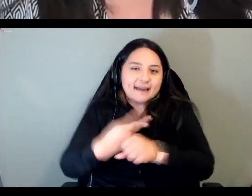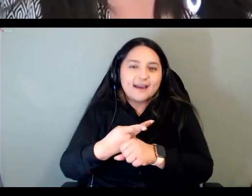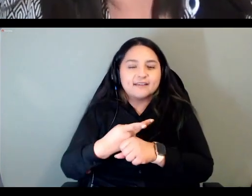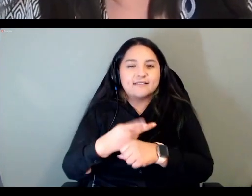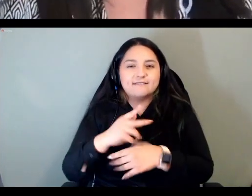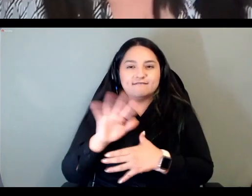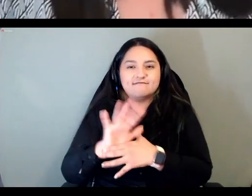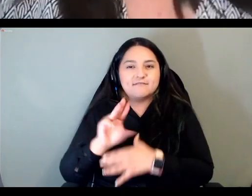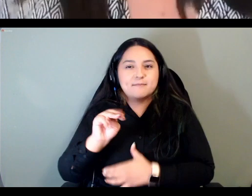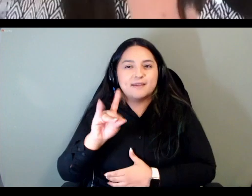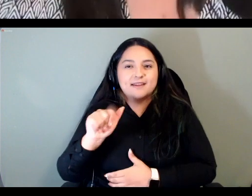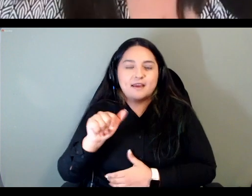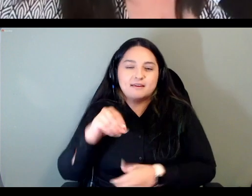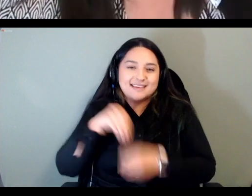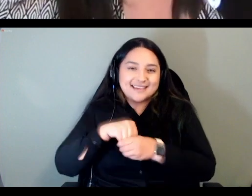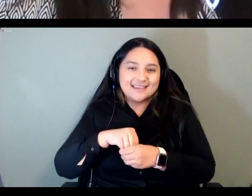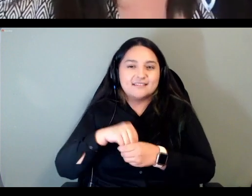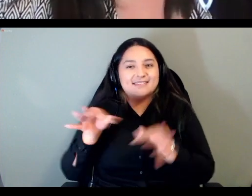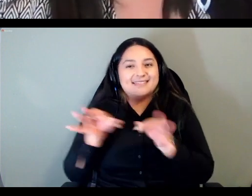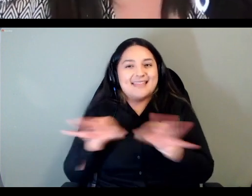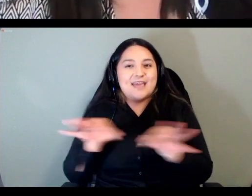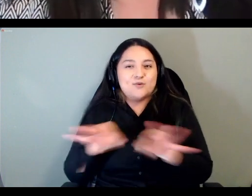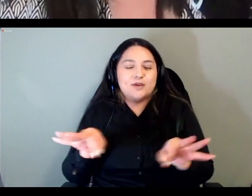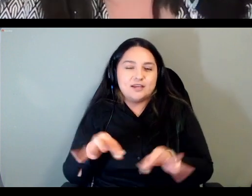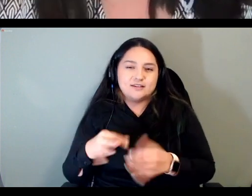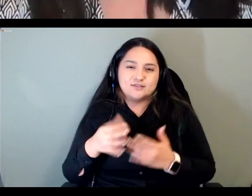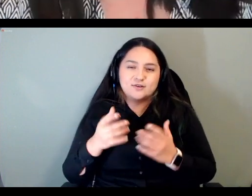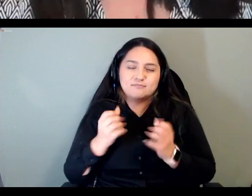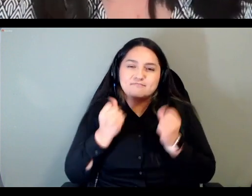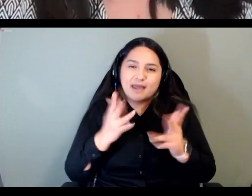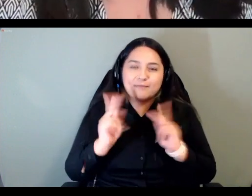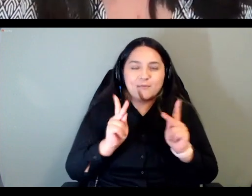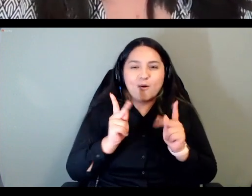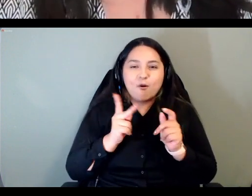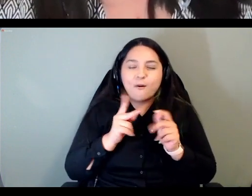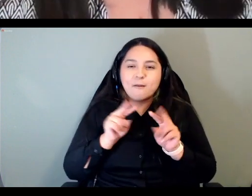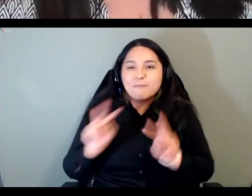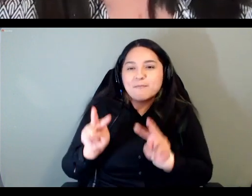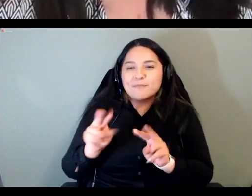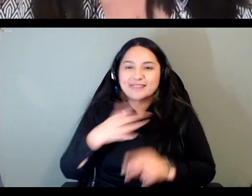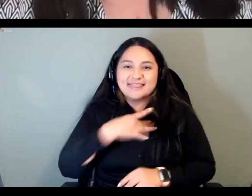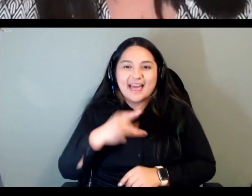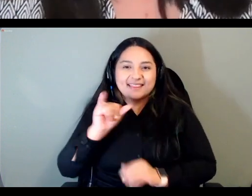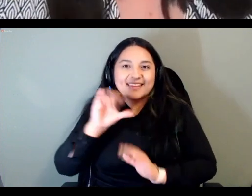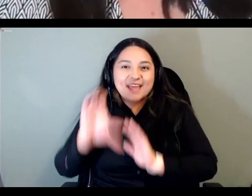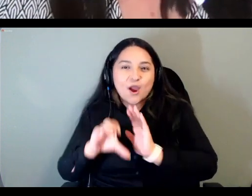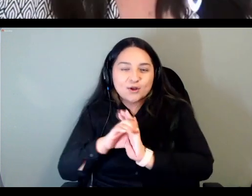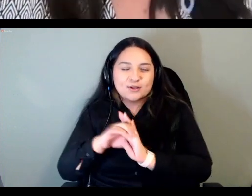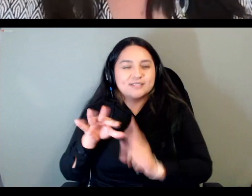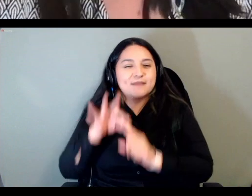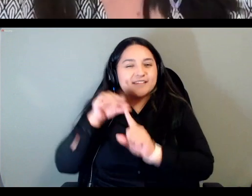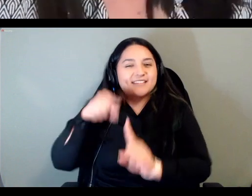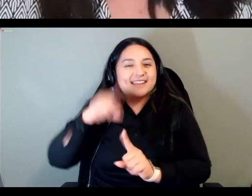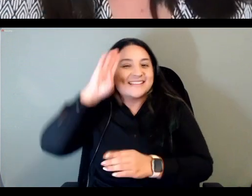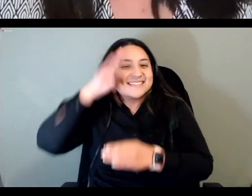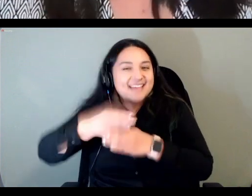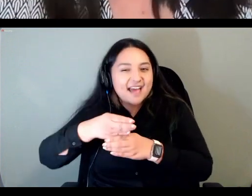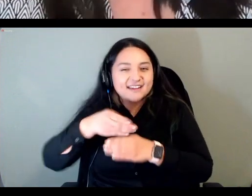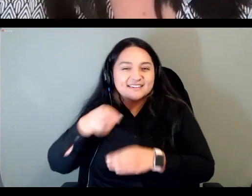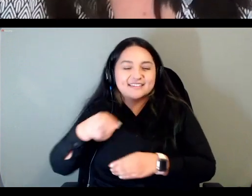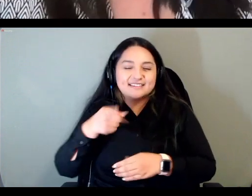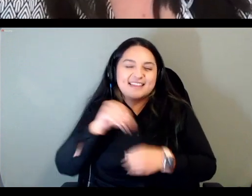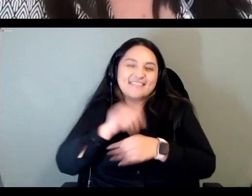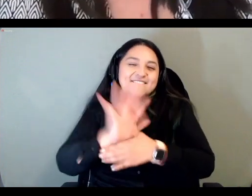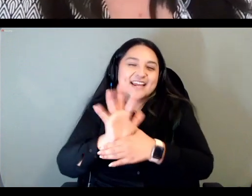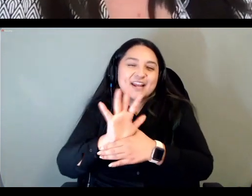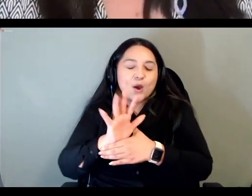there's kind of a cult following around the characters, especially the son, the Shoba. He's always playing pranks on people.